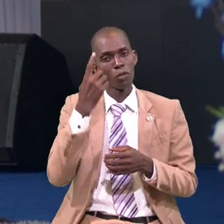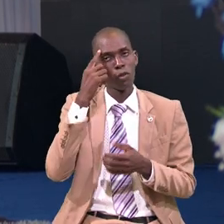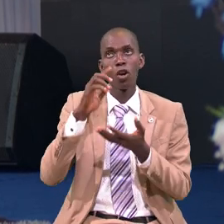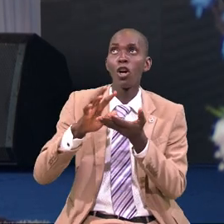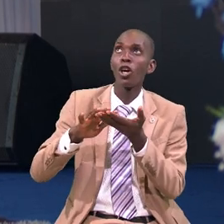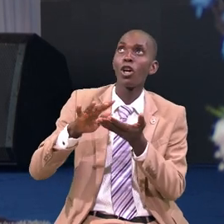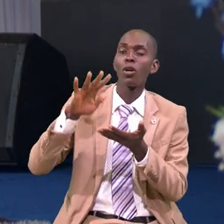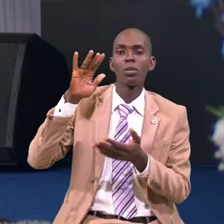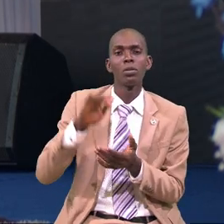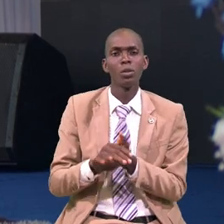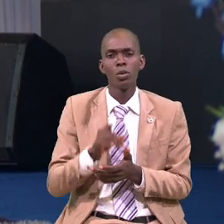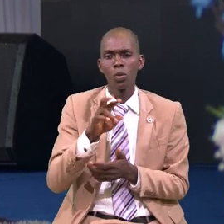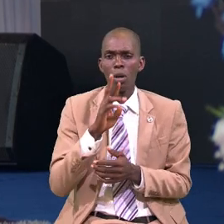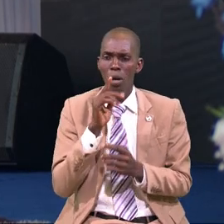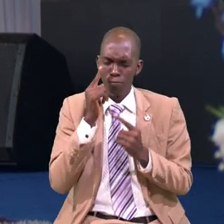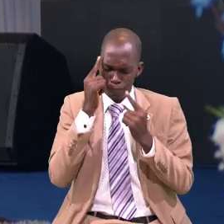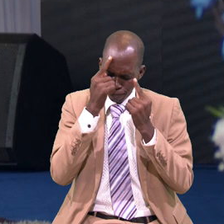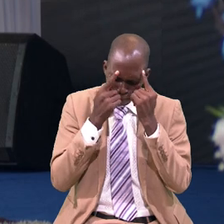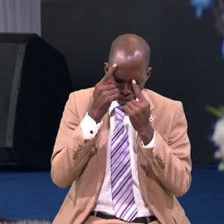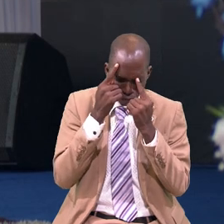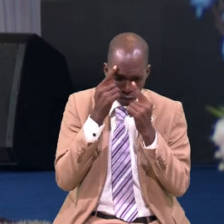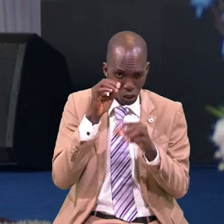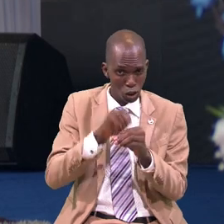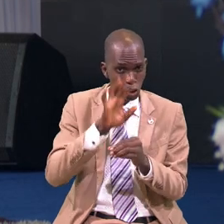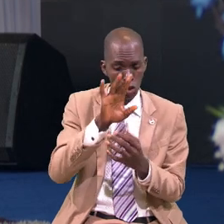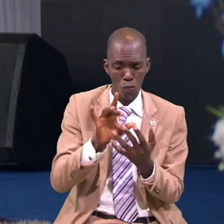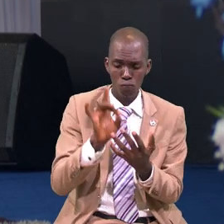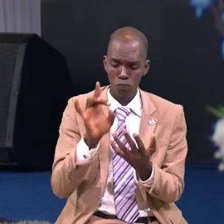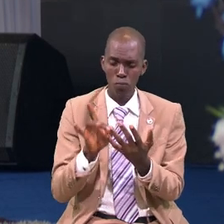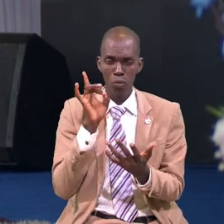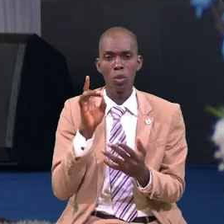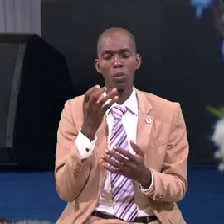They are thoughtful in the choices they make in life.